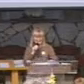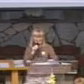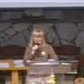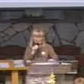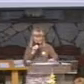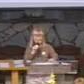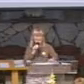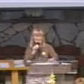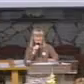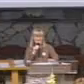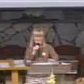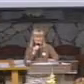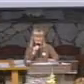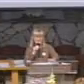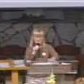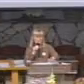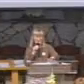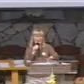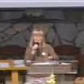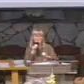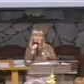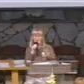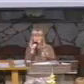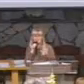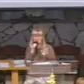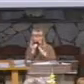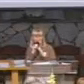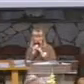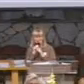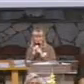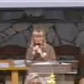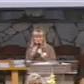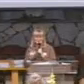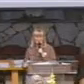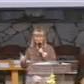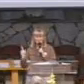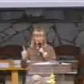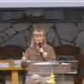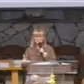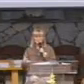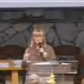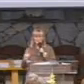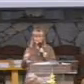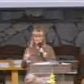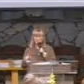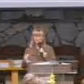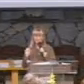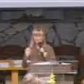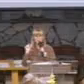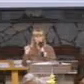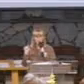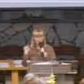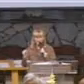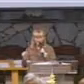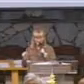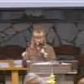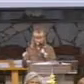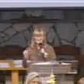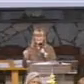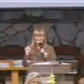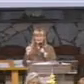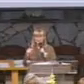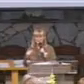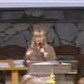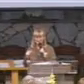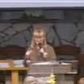And the key to this is you have the option, listen up guys, you have the option to pick someone in your class